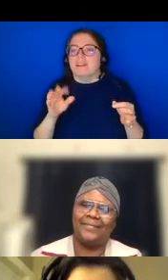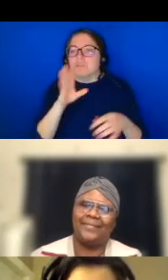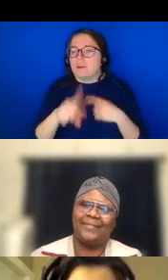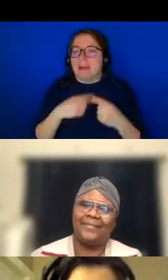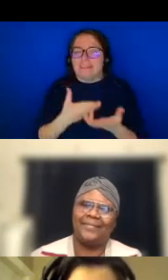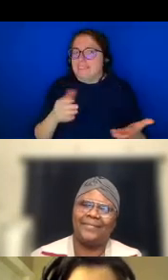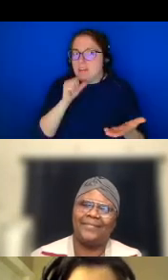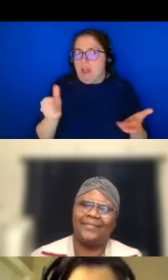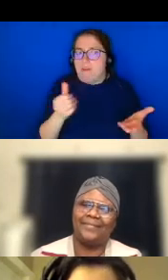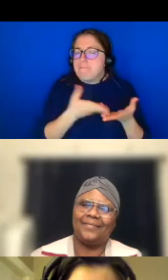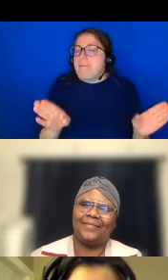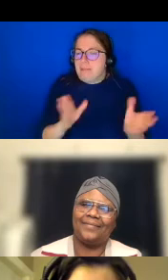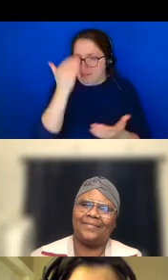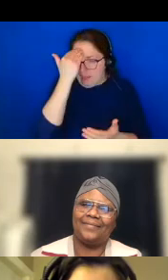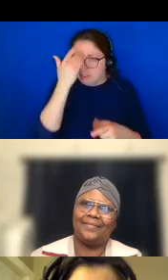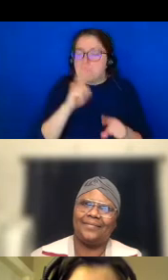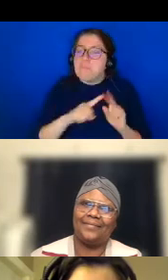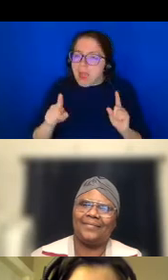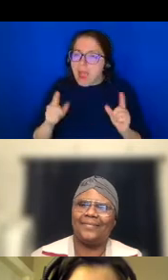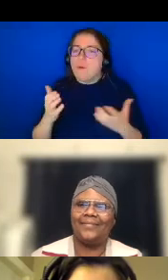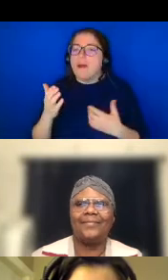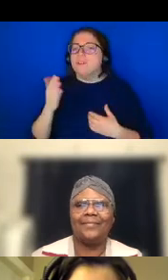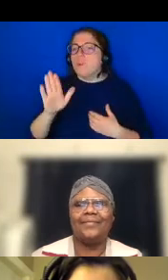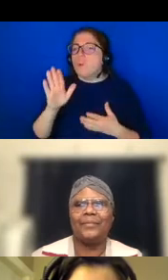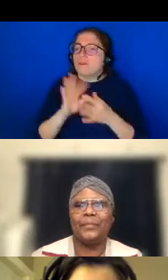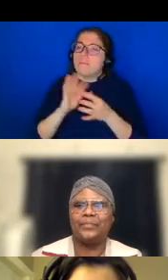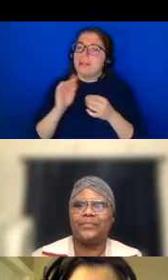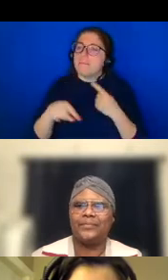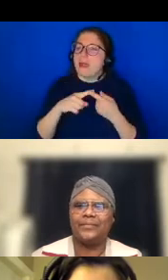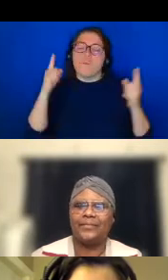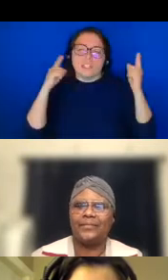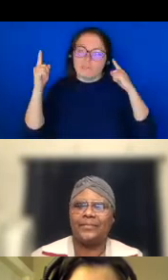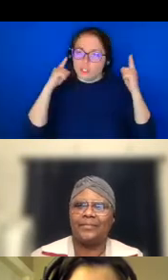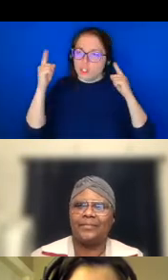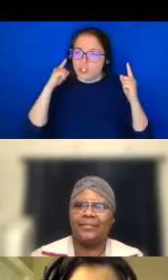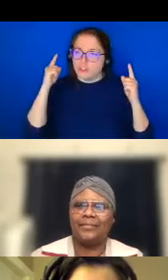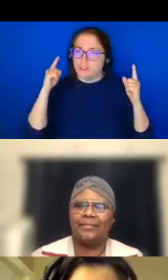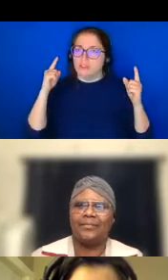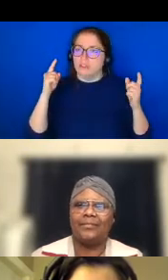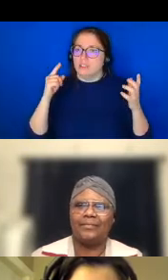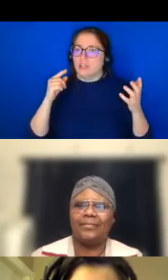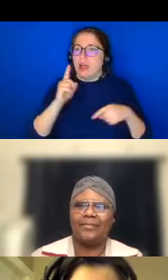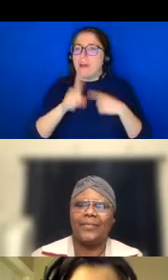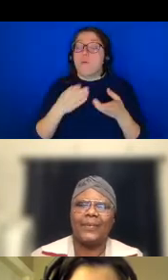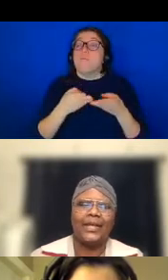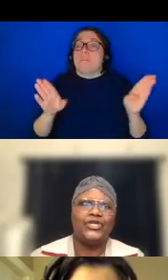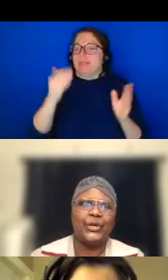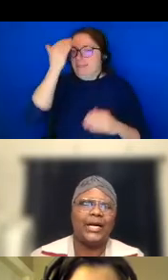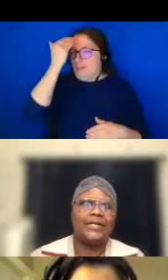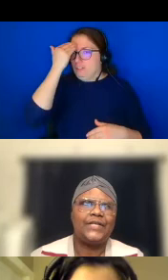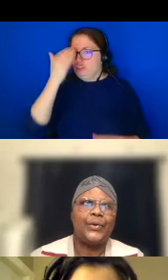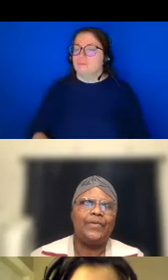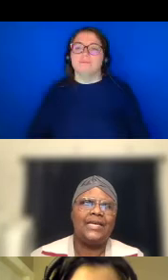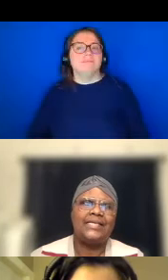but I'd like to get your comment on what you've heard that's been publicly available.